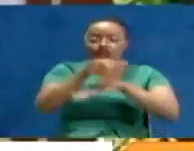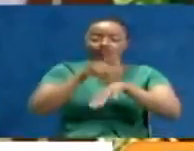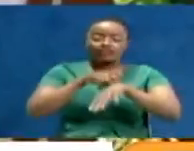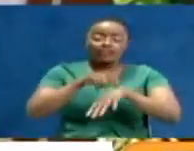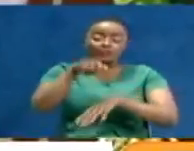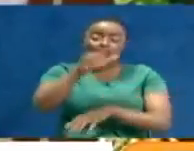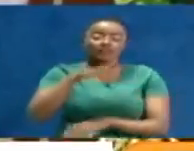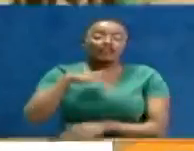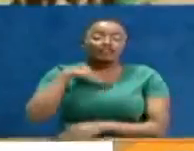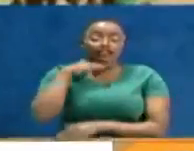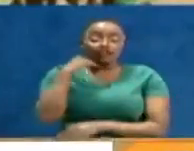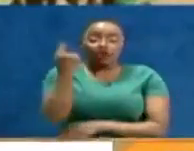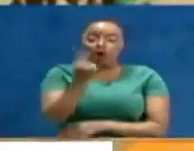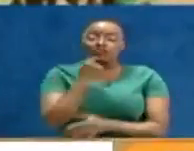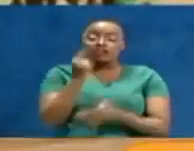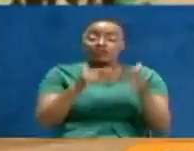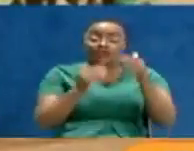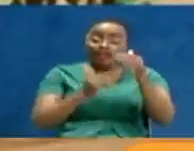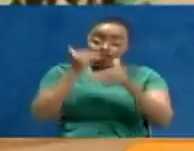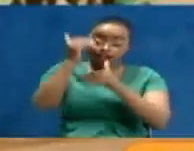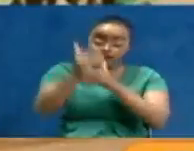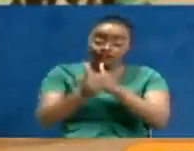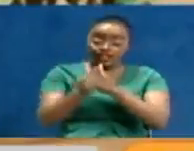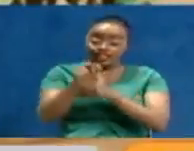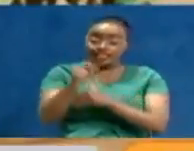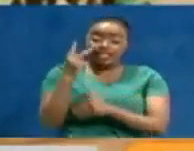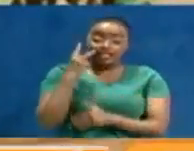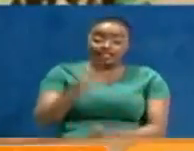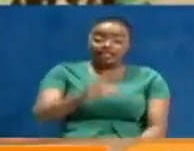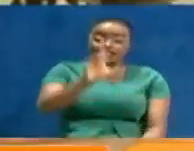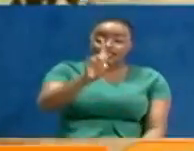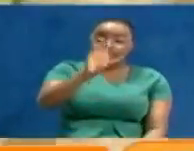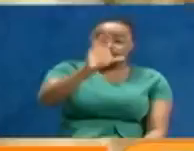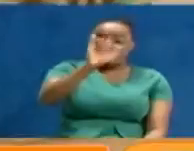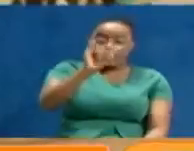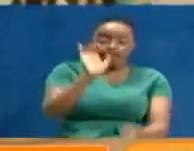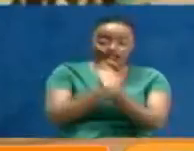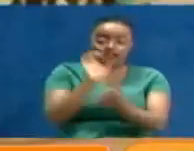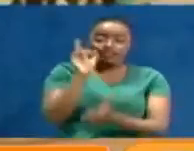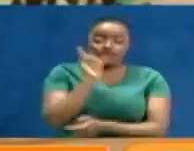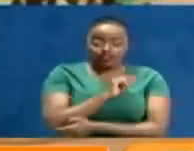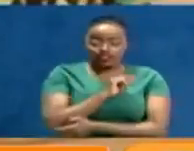to his injuries. All I can say after hiyo niliona DCI ameshikwa,